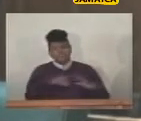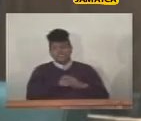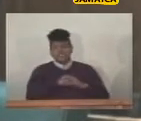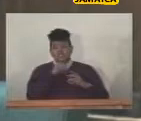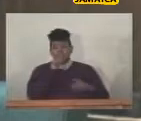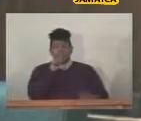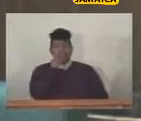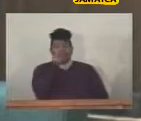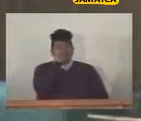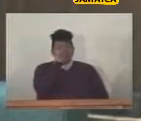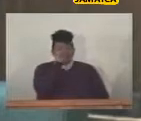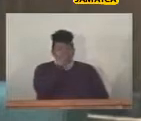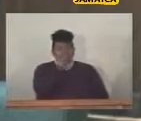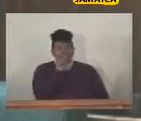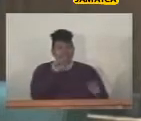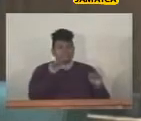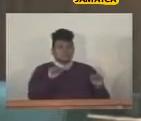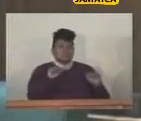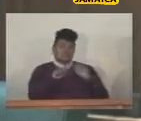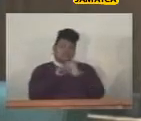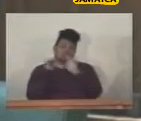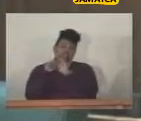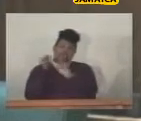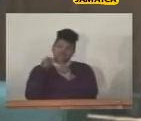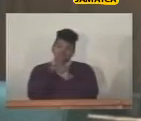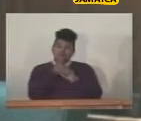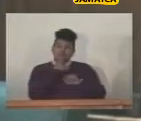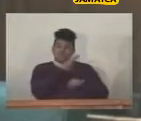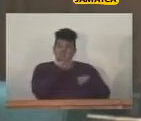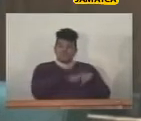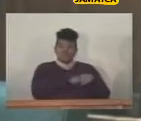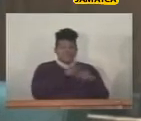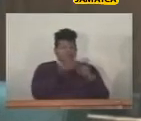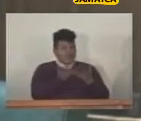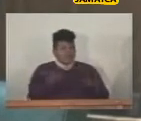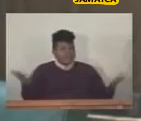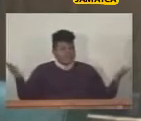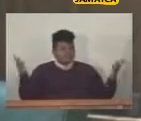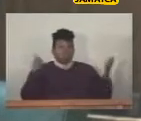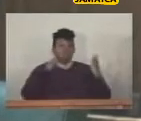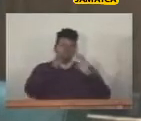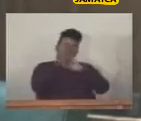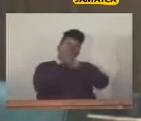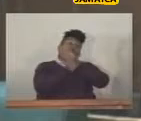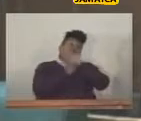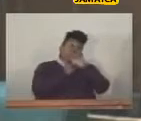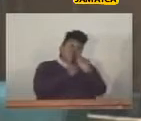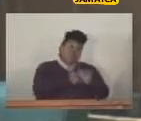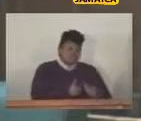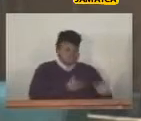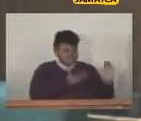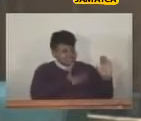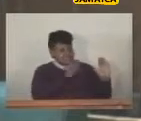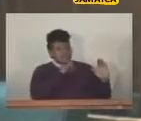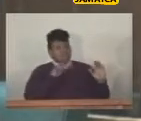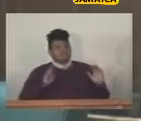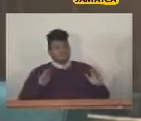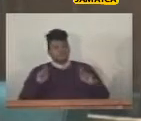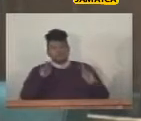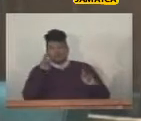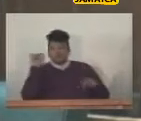as little as possible negative impact on the normal affairs of the law-abiding citizens and